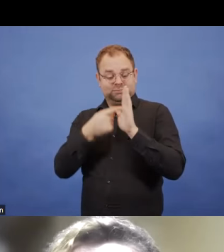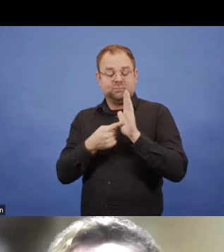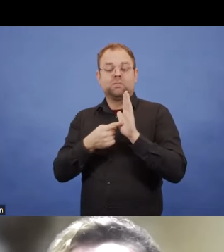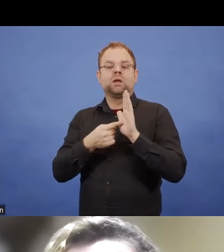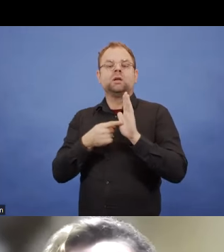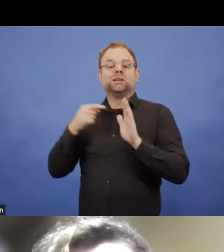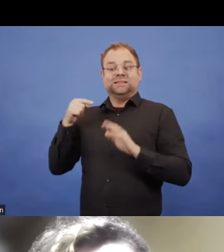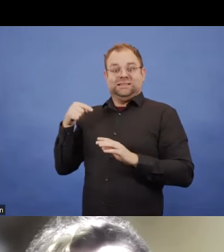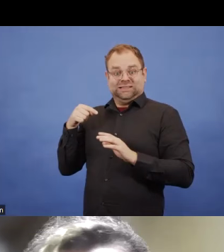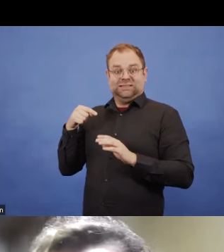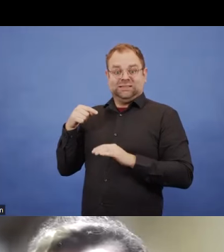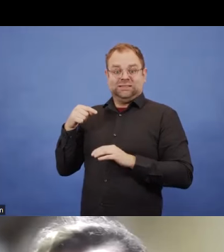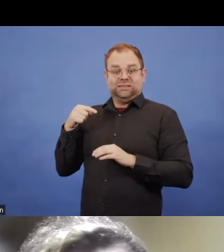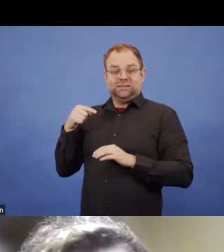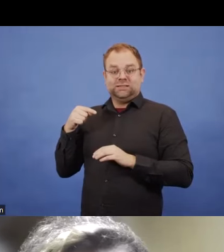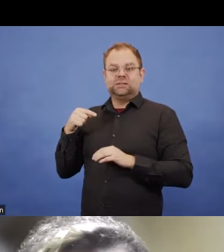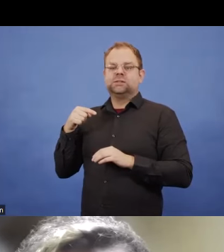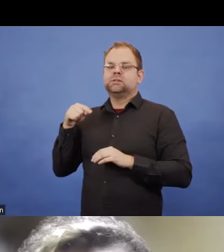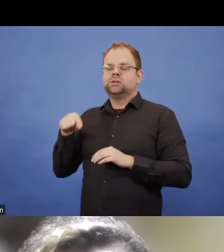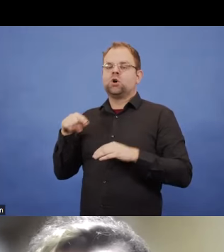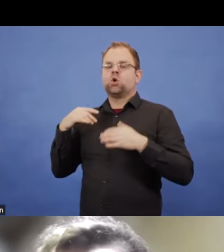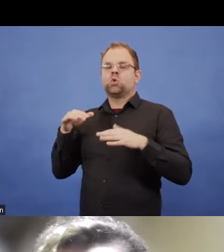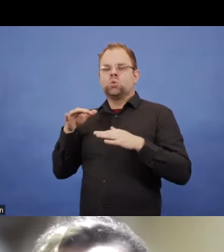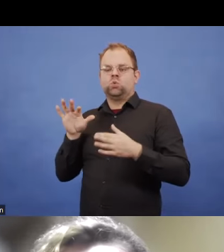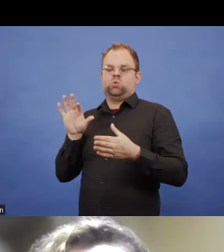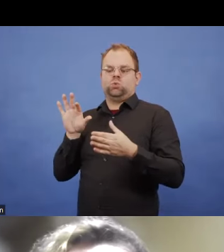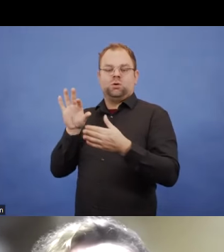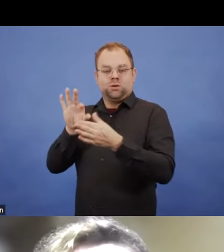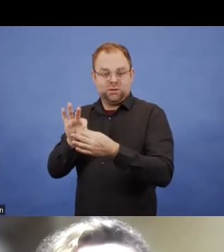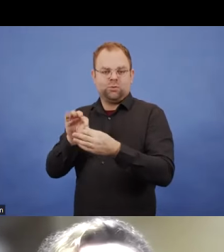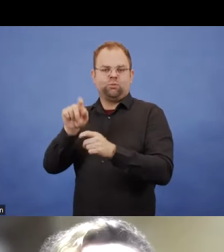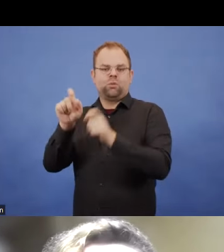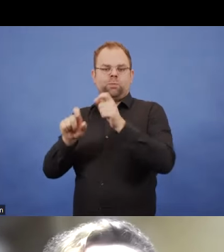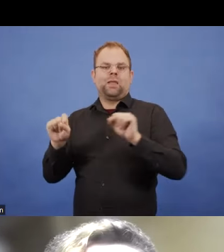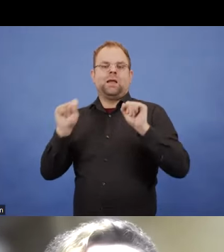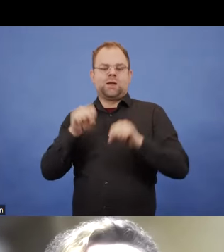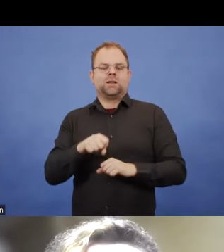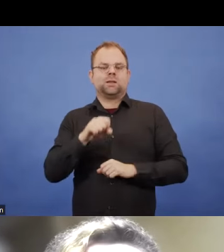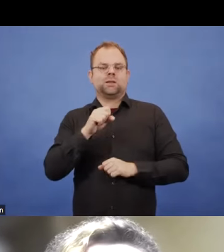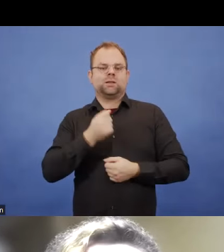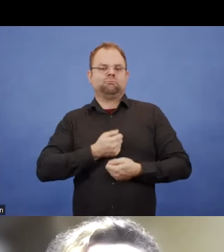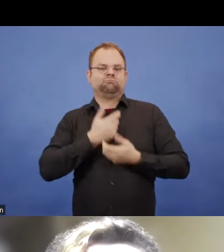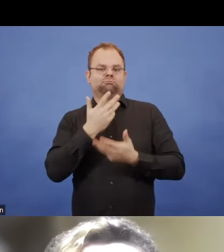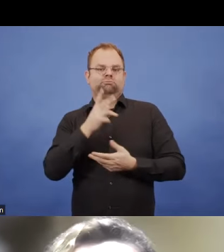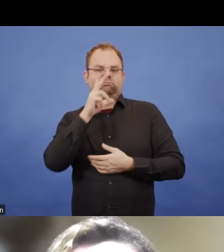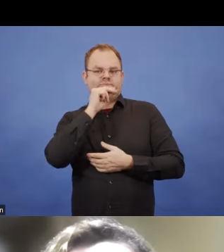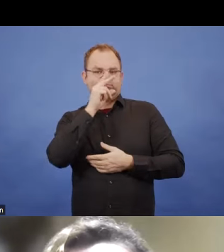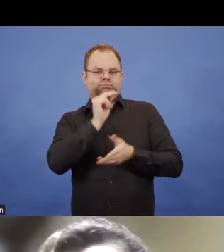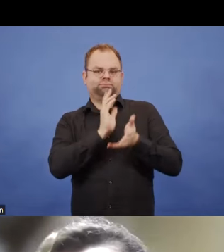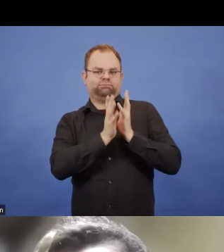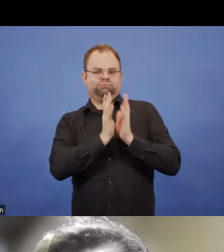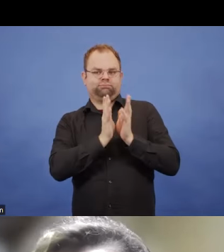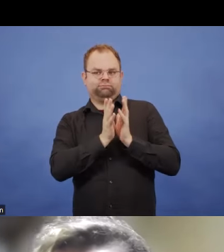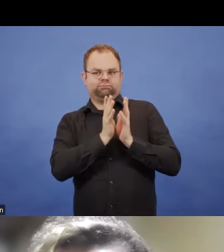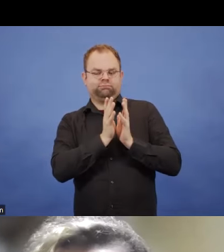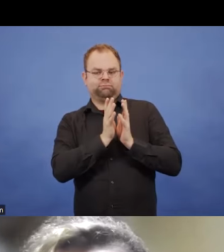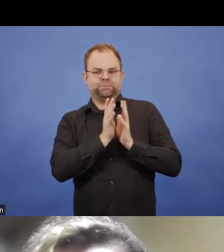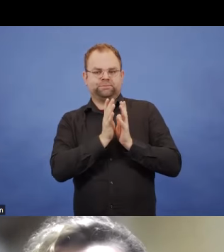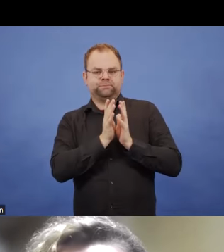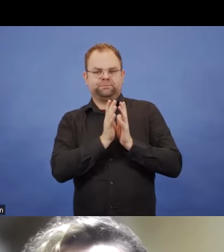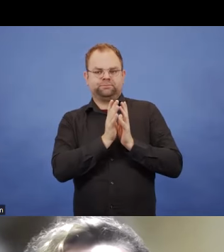it's something that can be difficult for anyone, regardless of being disabled or not, especially for individuals who've